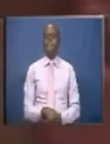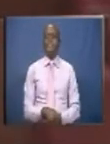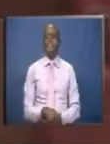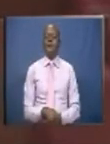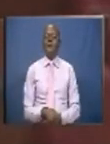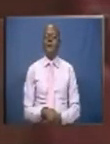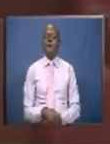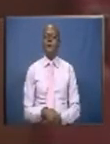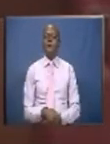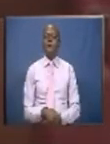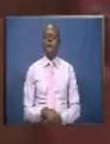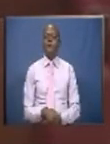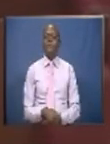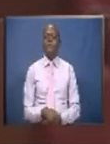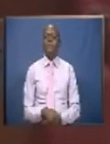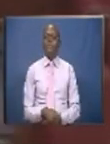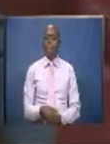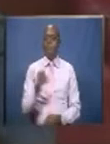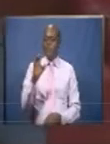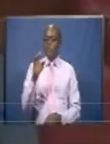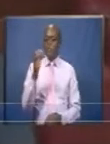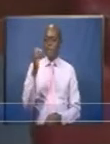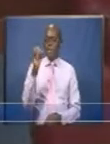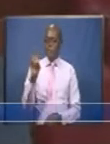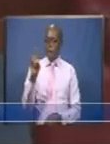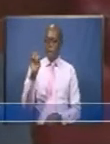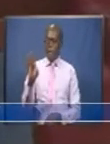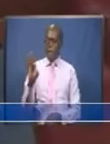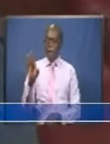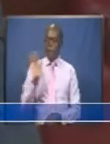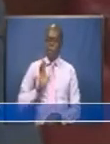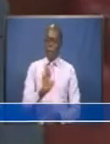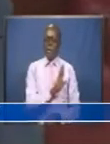Speaker. And Mr. Speaker, the CDF board